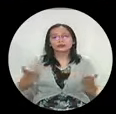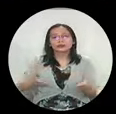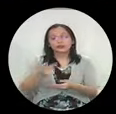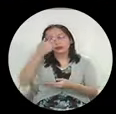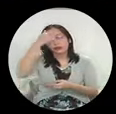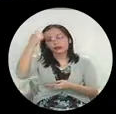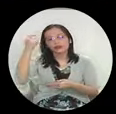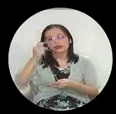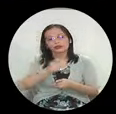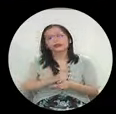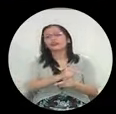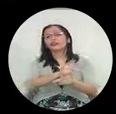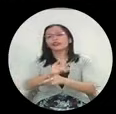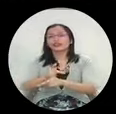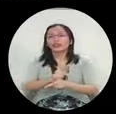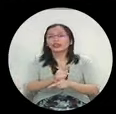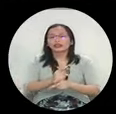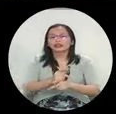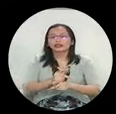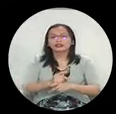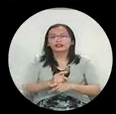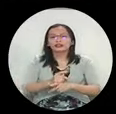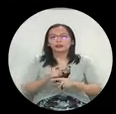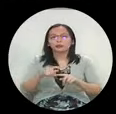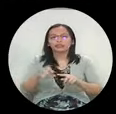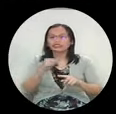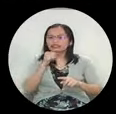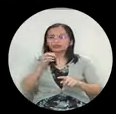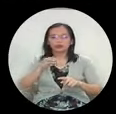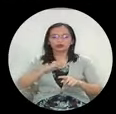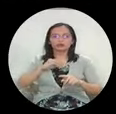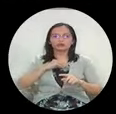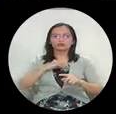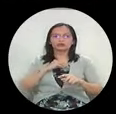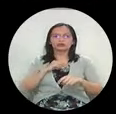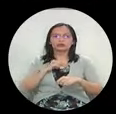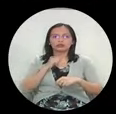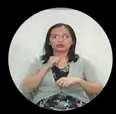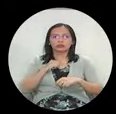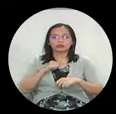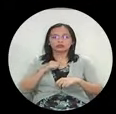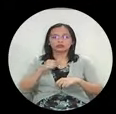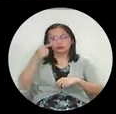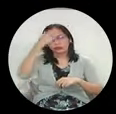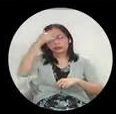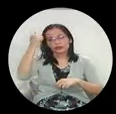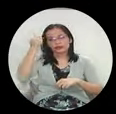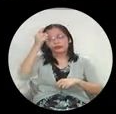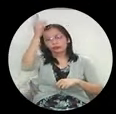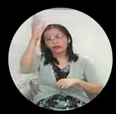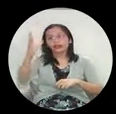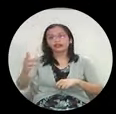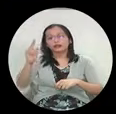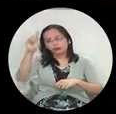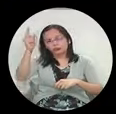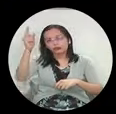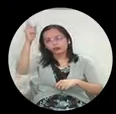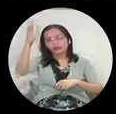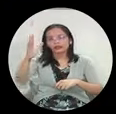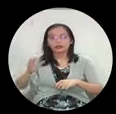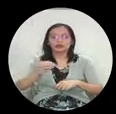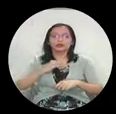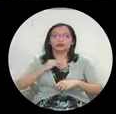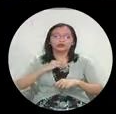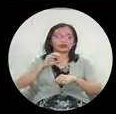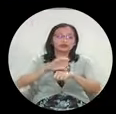Gipyalan? The funeral parlor, Brother Nolan, Dr. Diaz, we will say they own a funeral